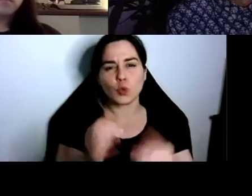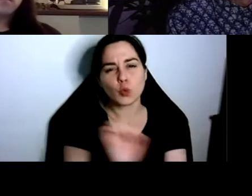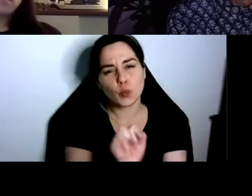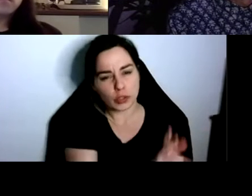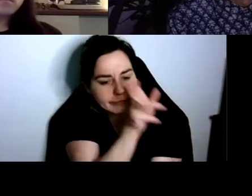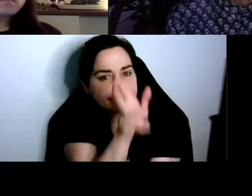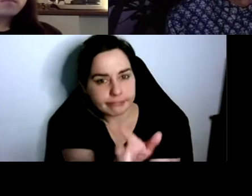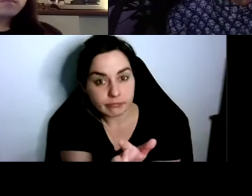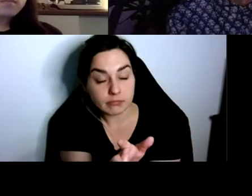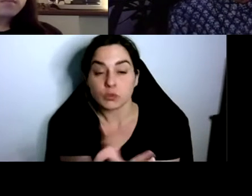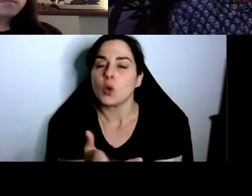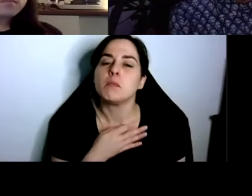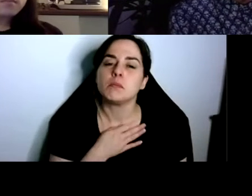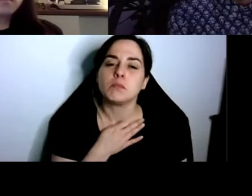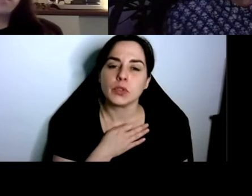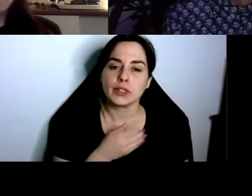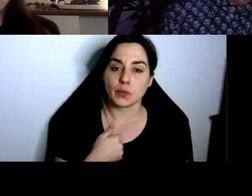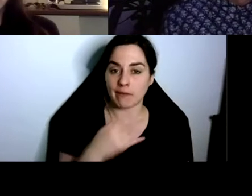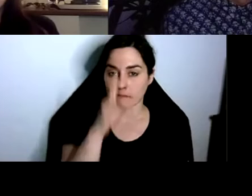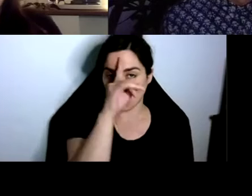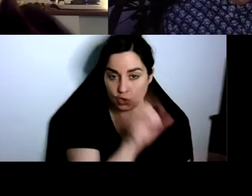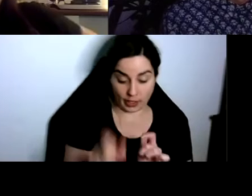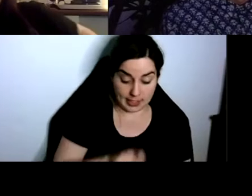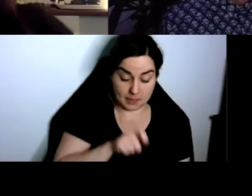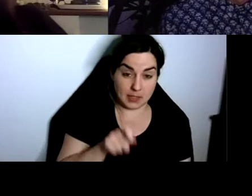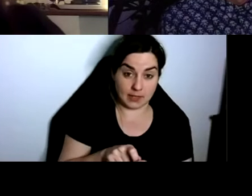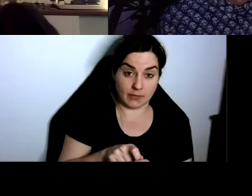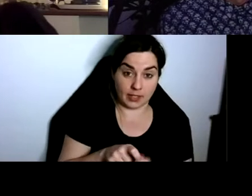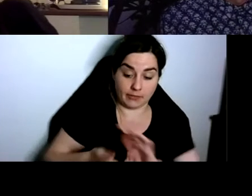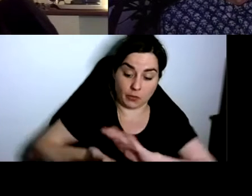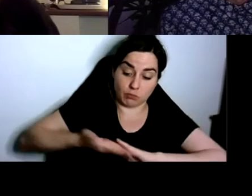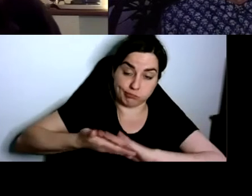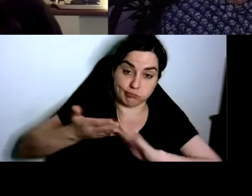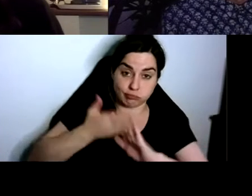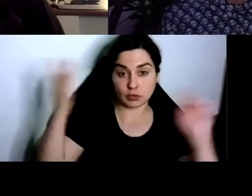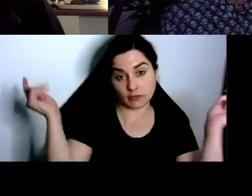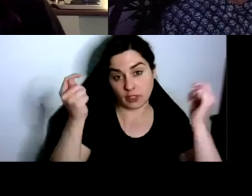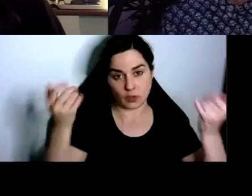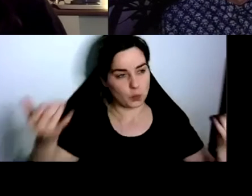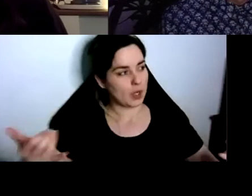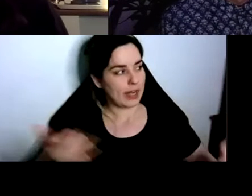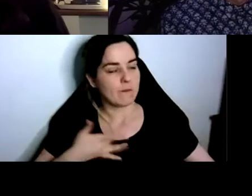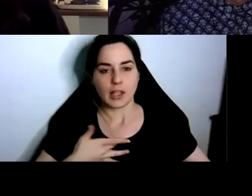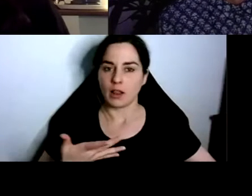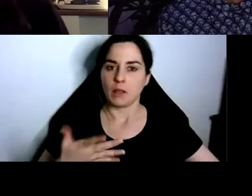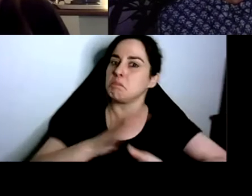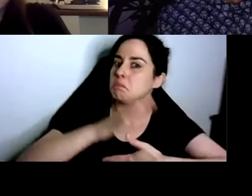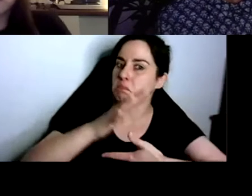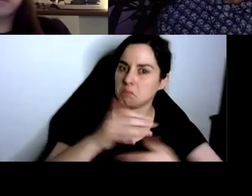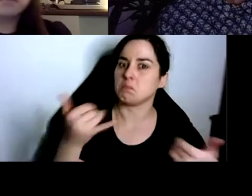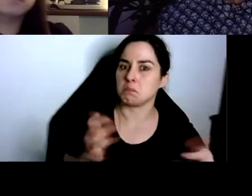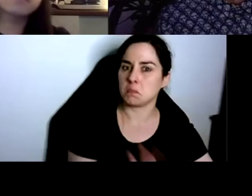strategies in particular for festival running that are standing out to you currently in your